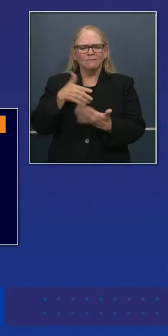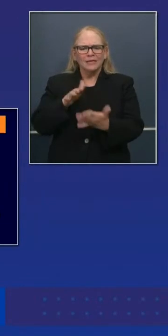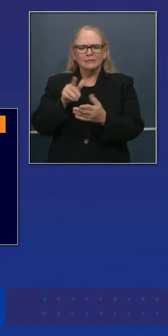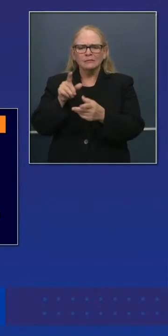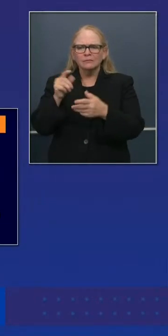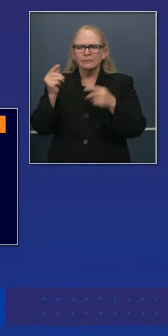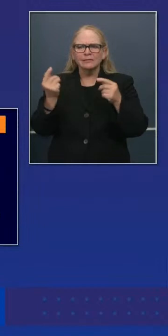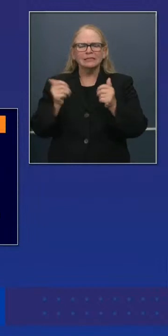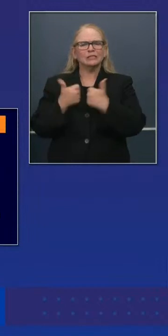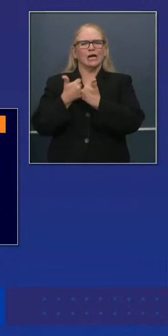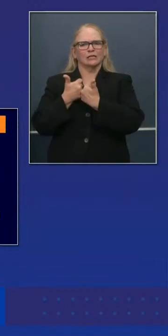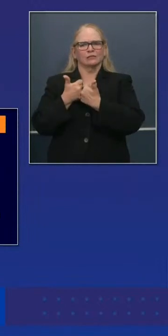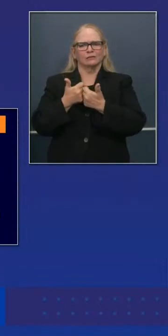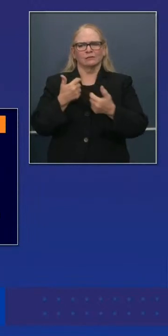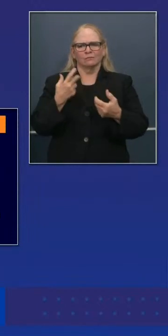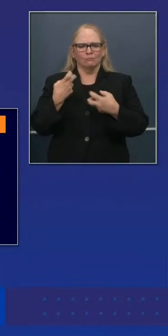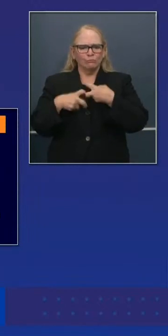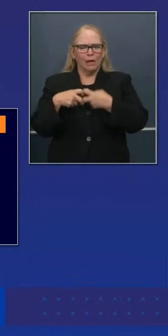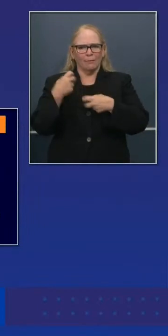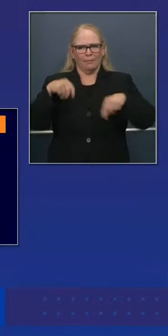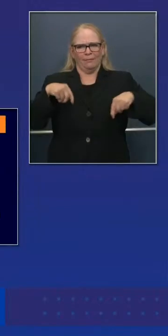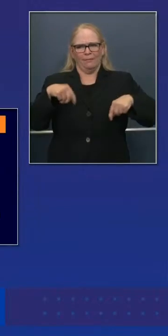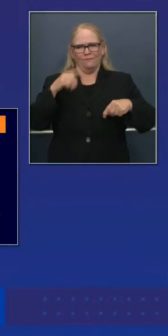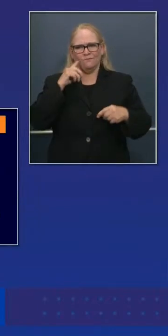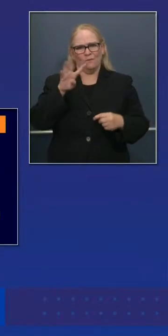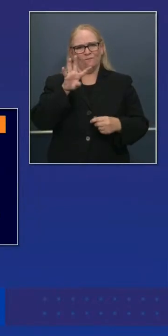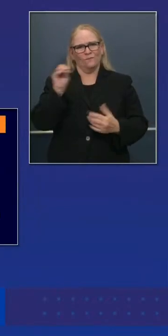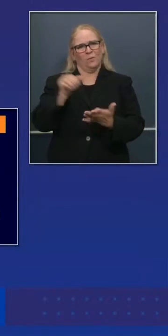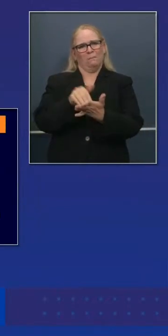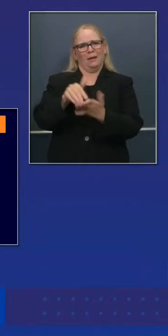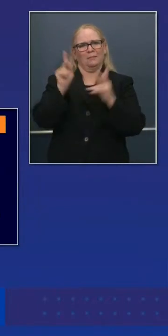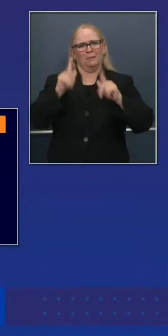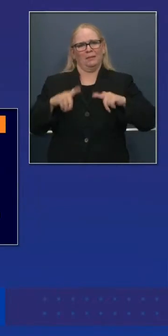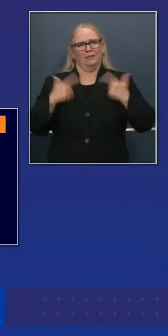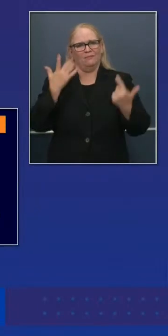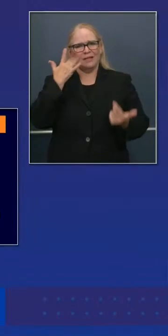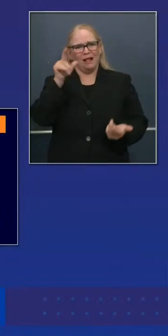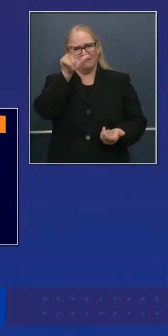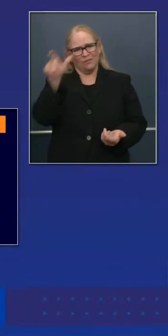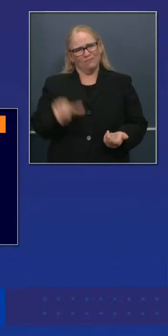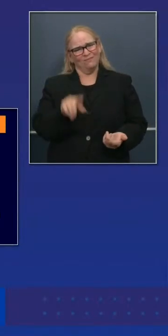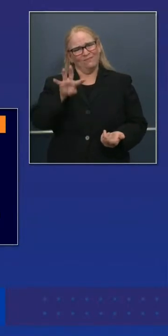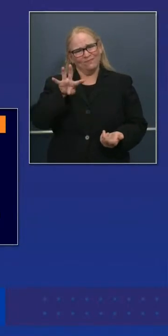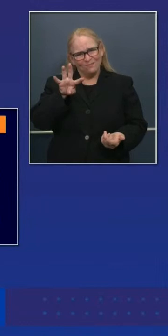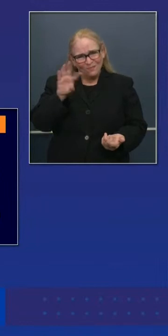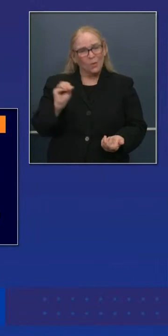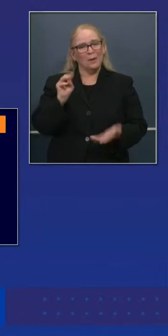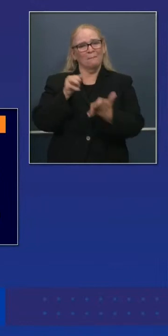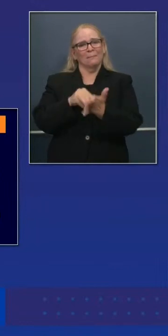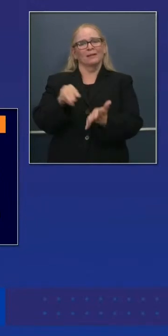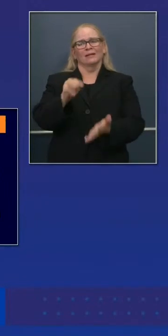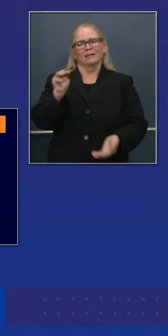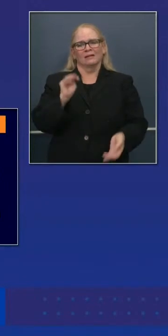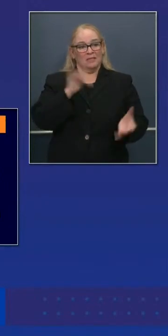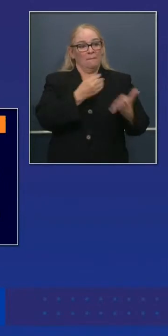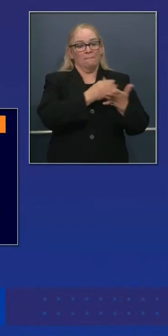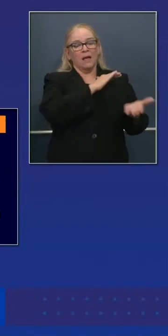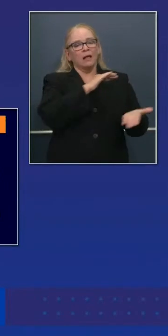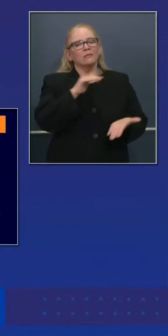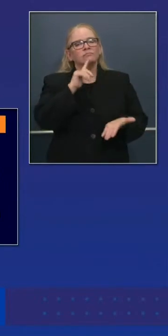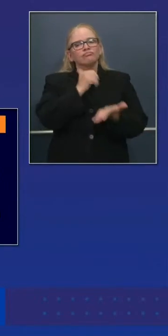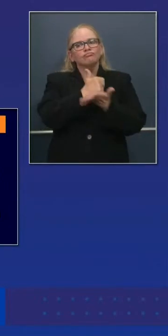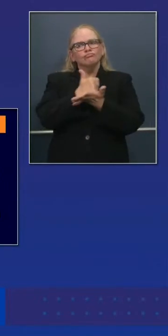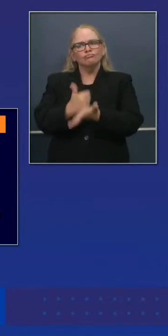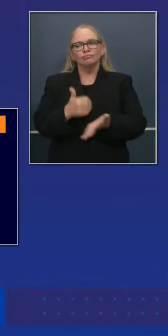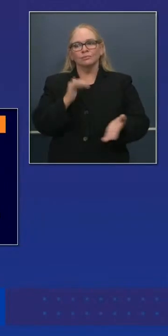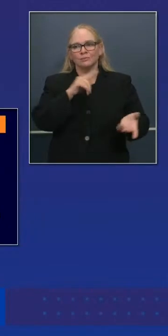and challenging issues 40 million Californians face. Those dollars have been obliged. Those dollars